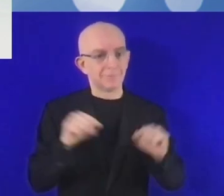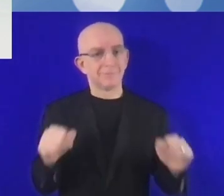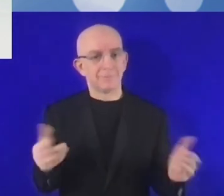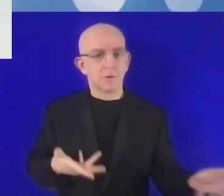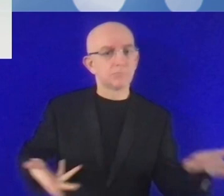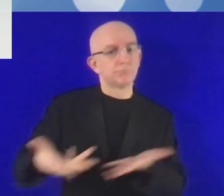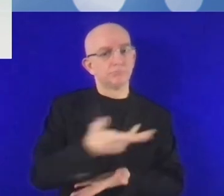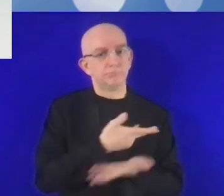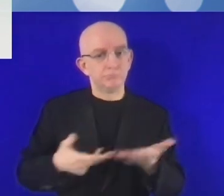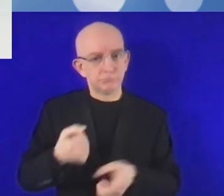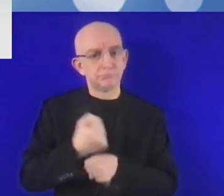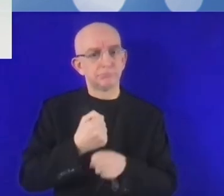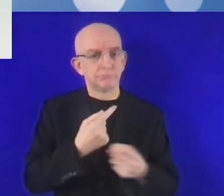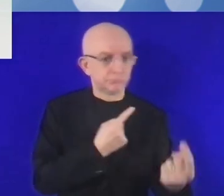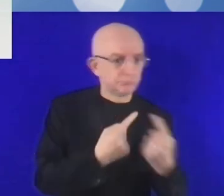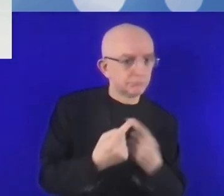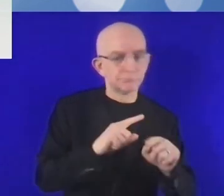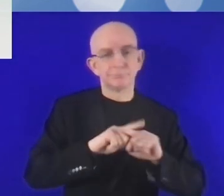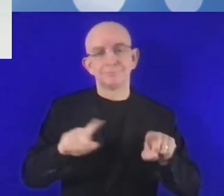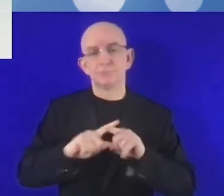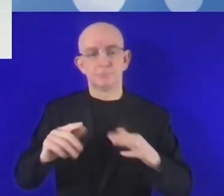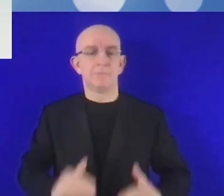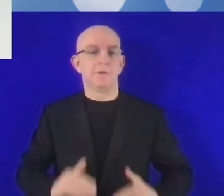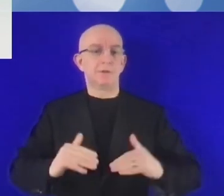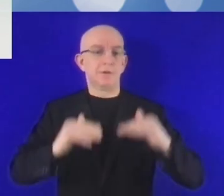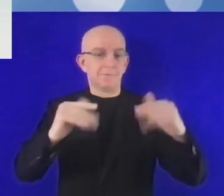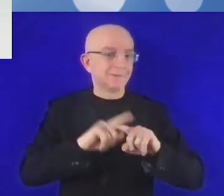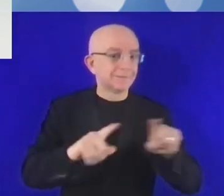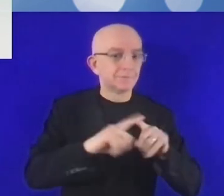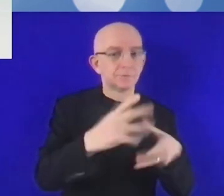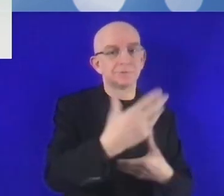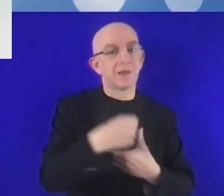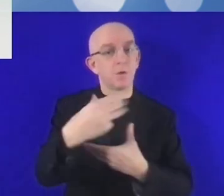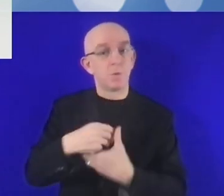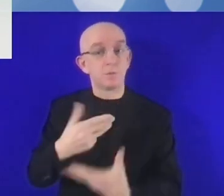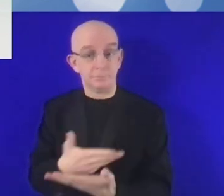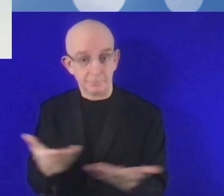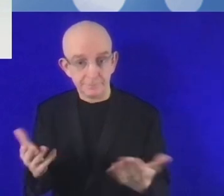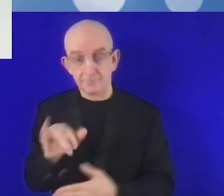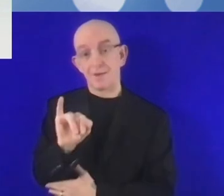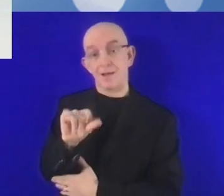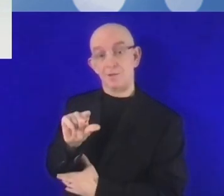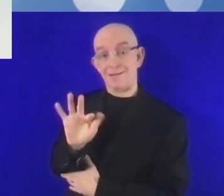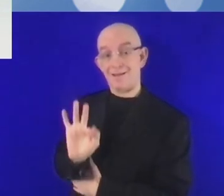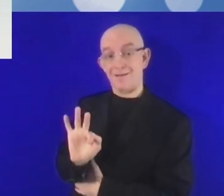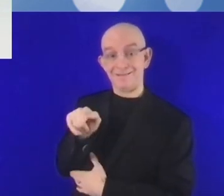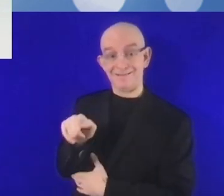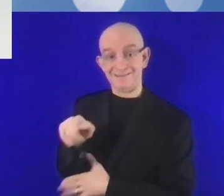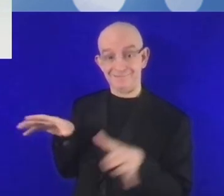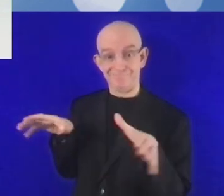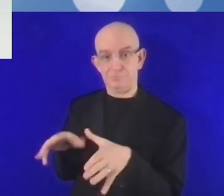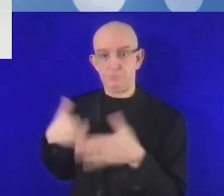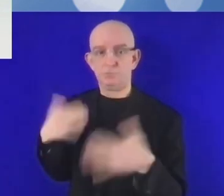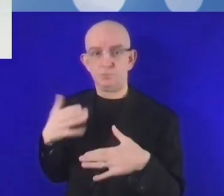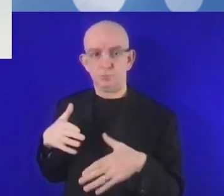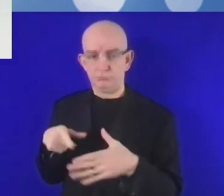the needs of a changing internet governance space, we need to keep that open, inclusive,